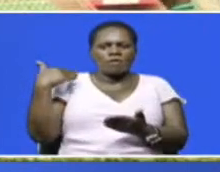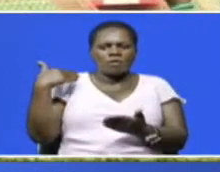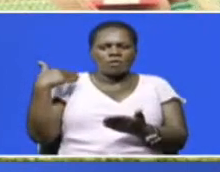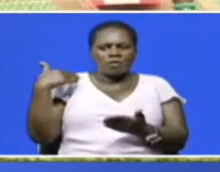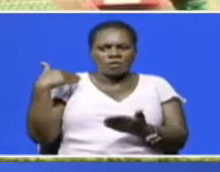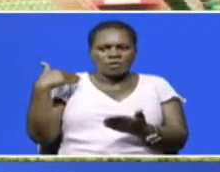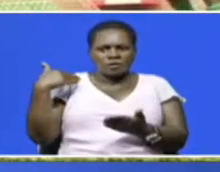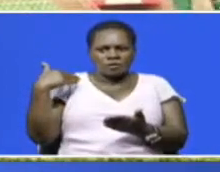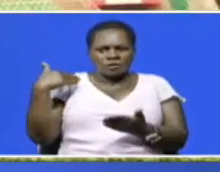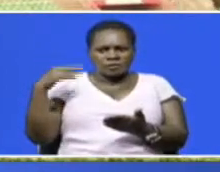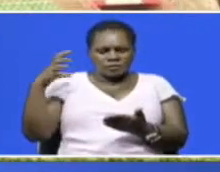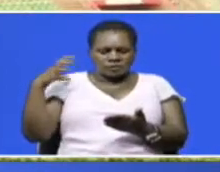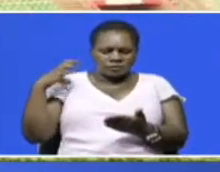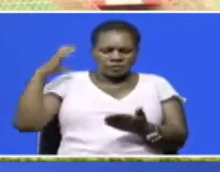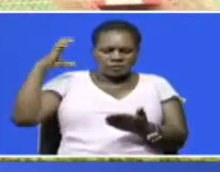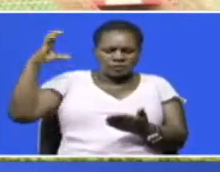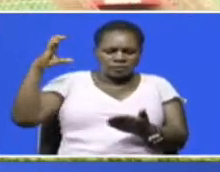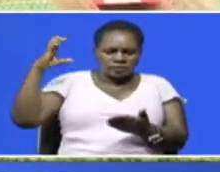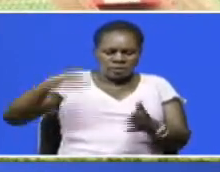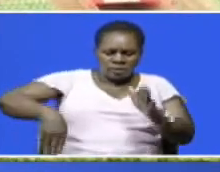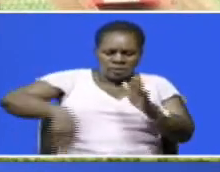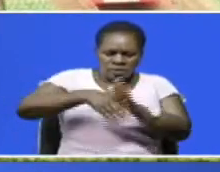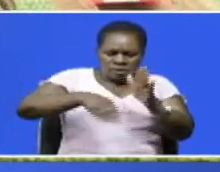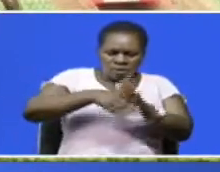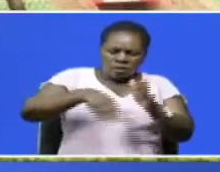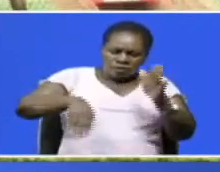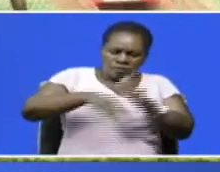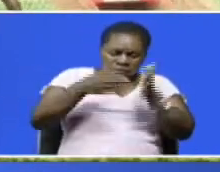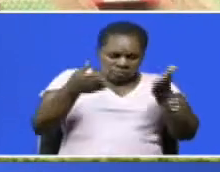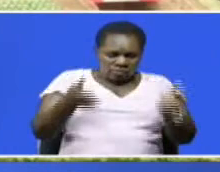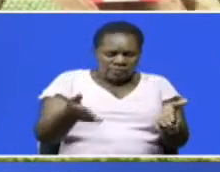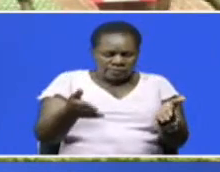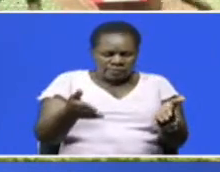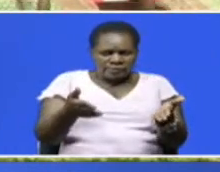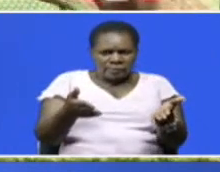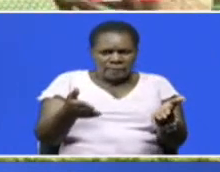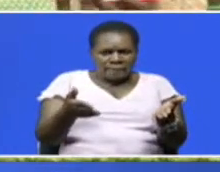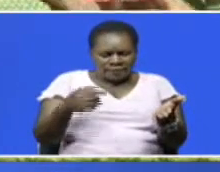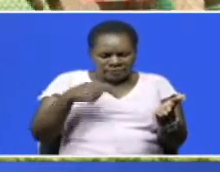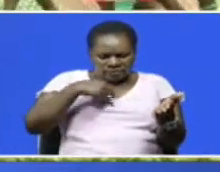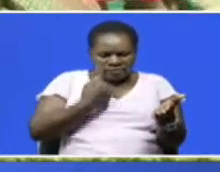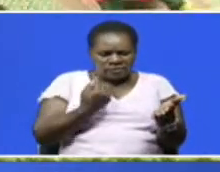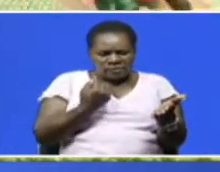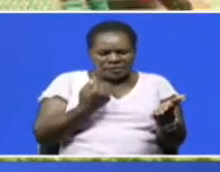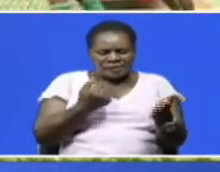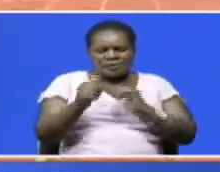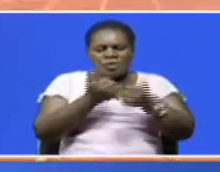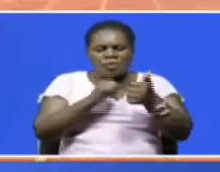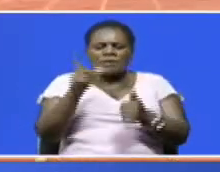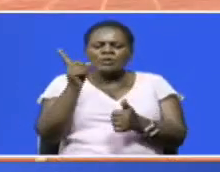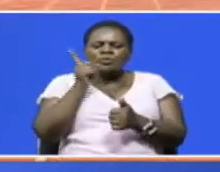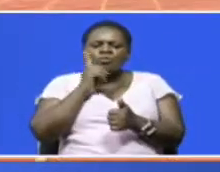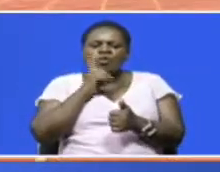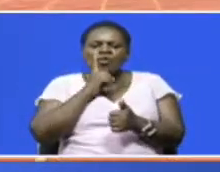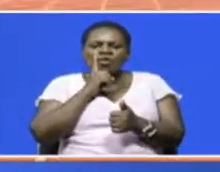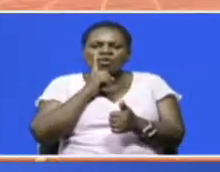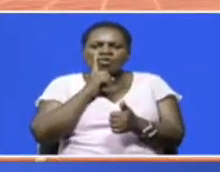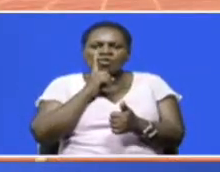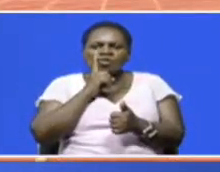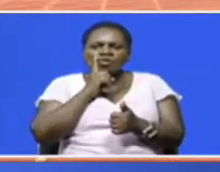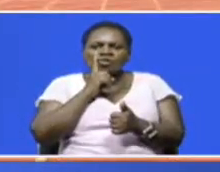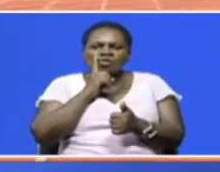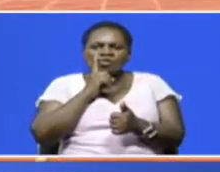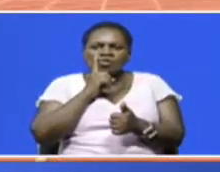prepared in Champions League. This is football, and we are going to compete tomorrow. So far, it has been